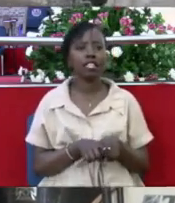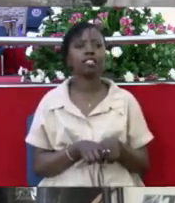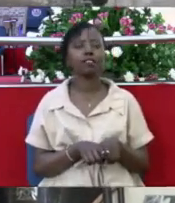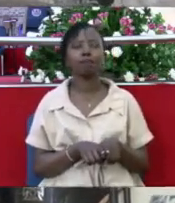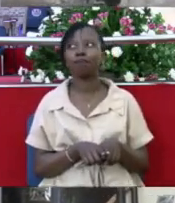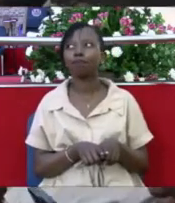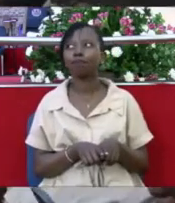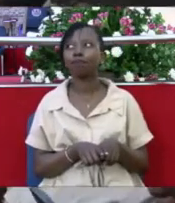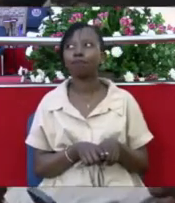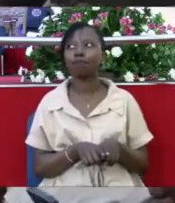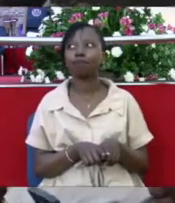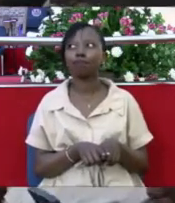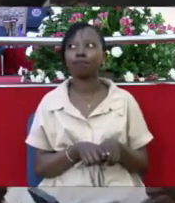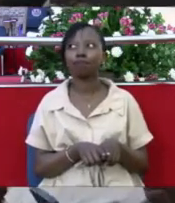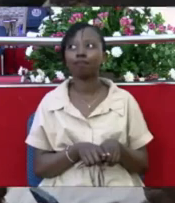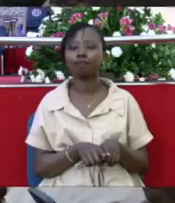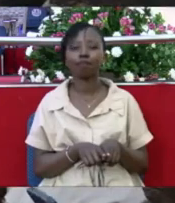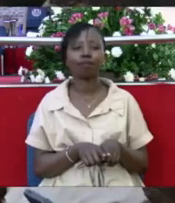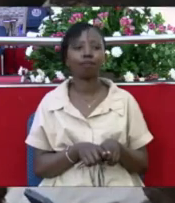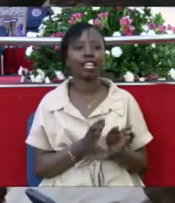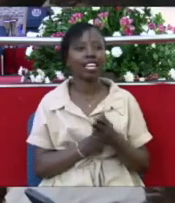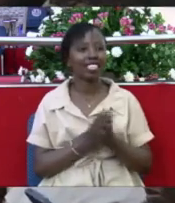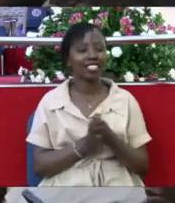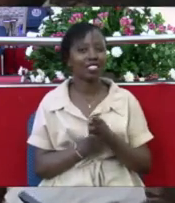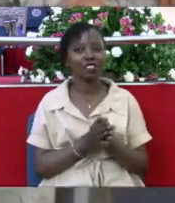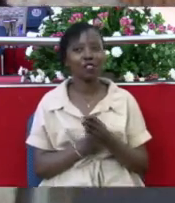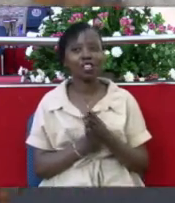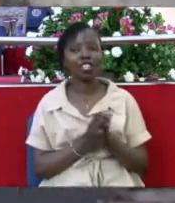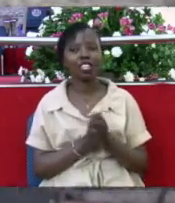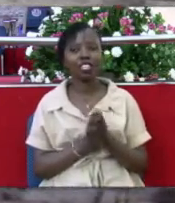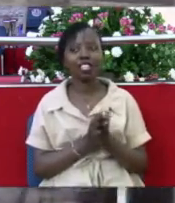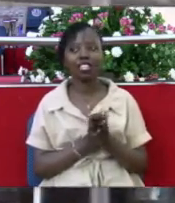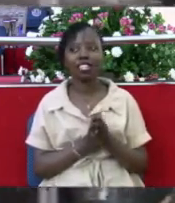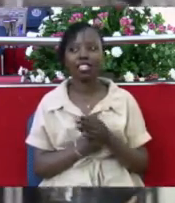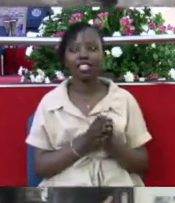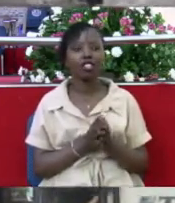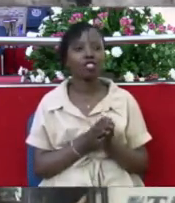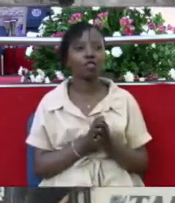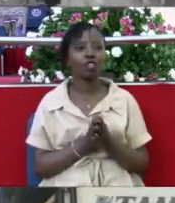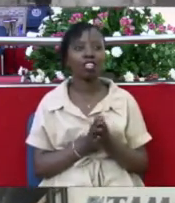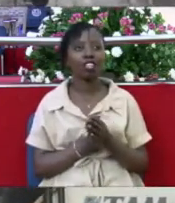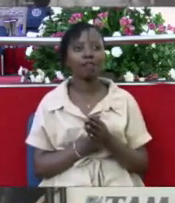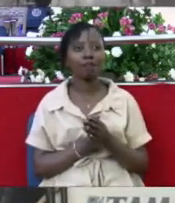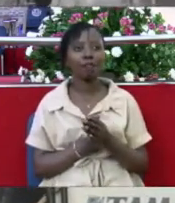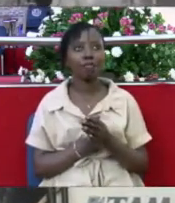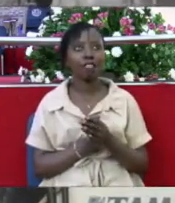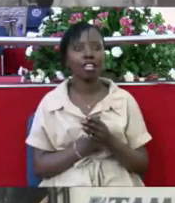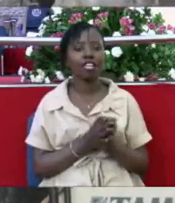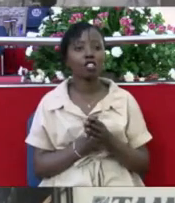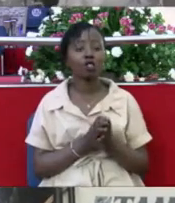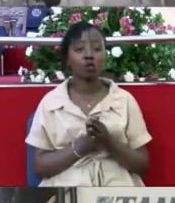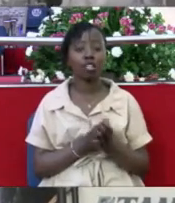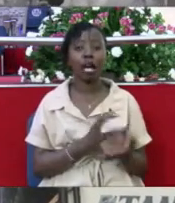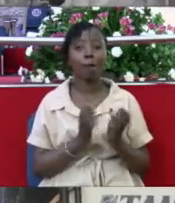aha ekinae. This story is Mama Christine's, Mama Mwashigadi's story. Mama, this Mwashigadi. Is how she raised her children. Hivi ndivyo